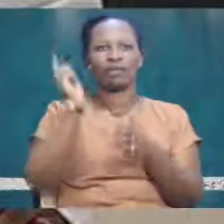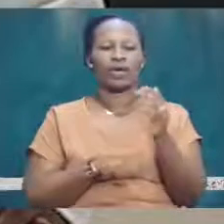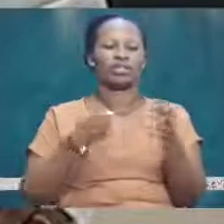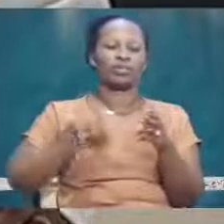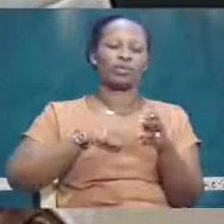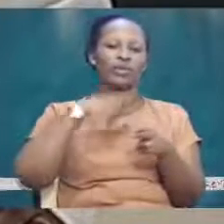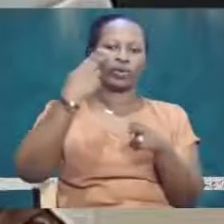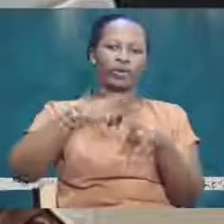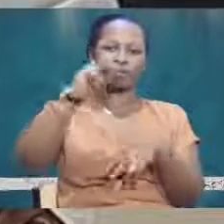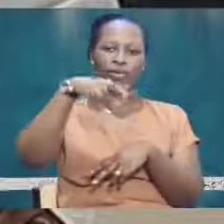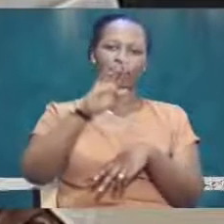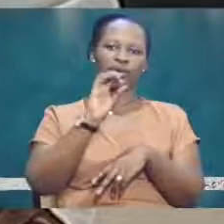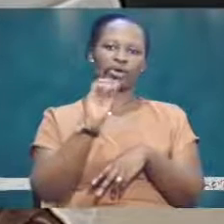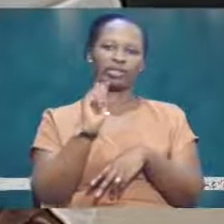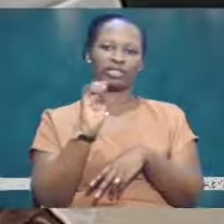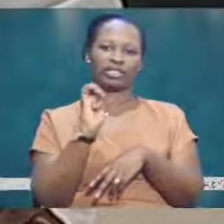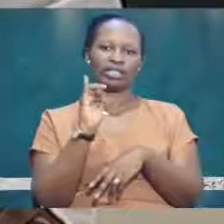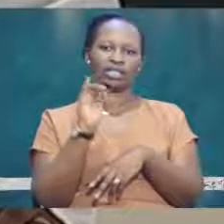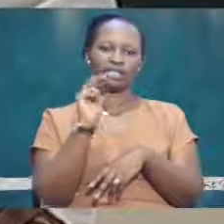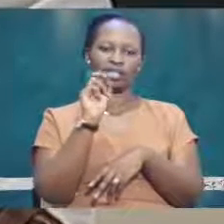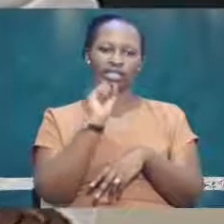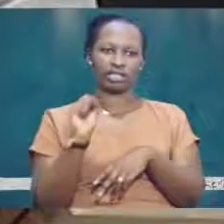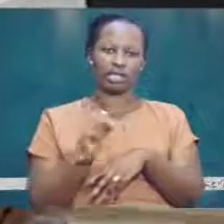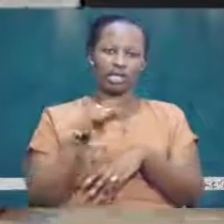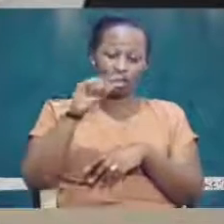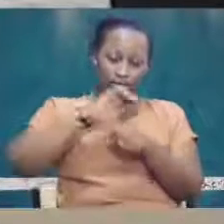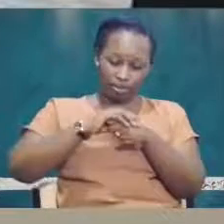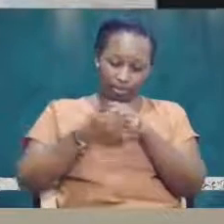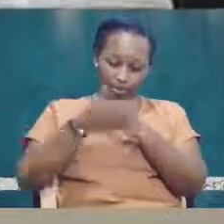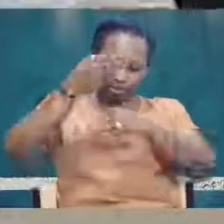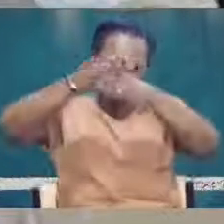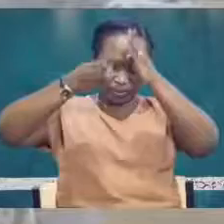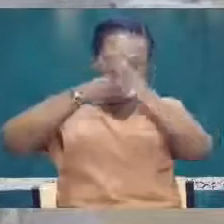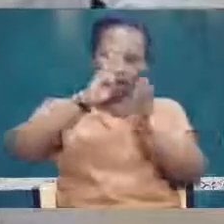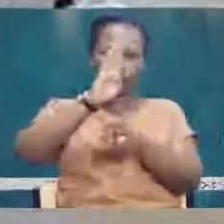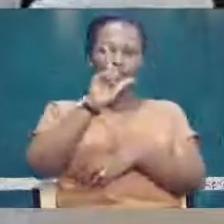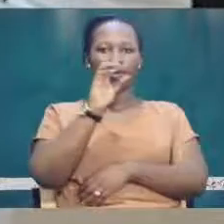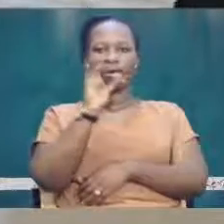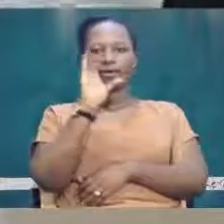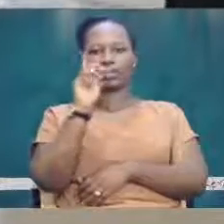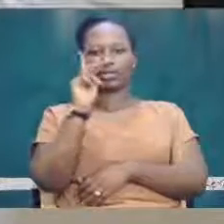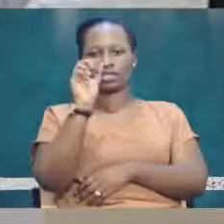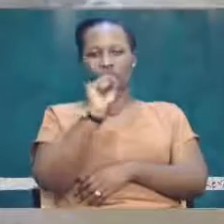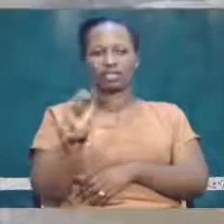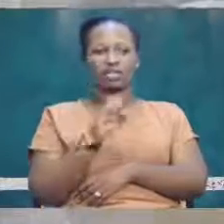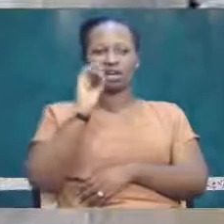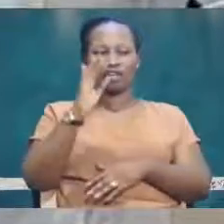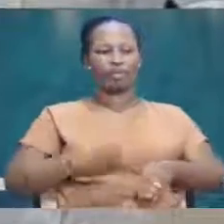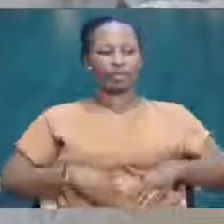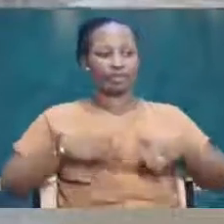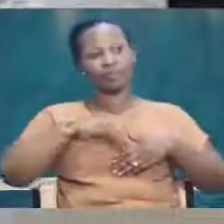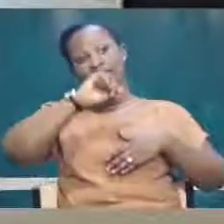proteins. Proteins are building blocks of the body. Another function is substances that